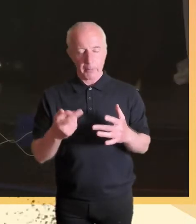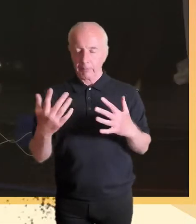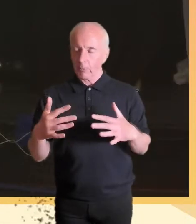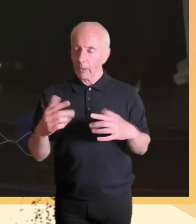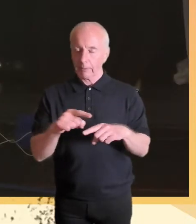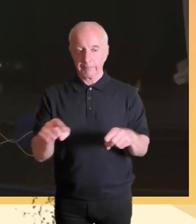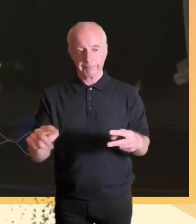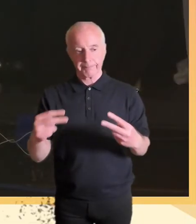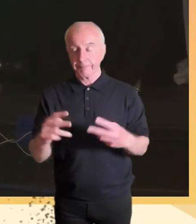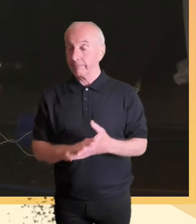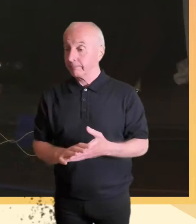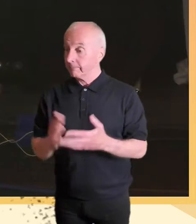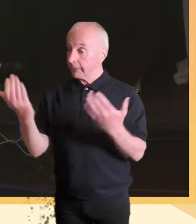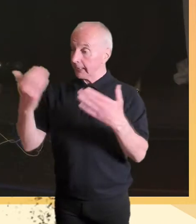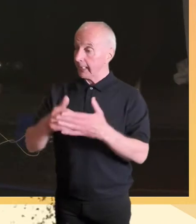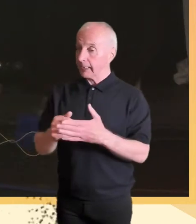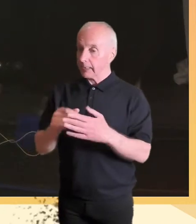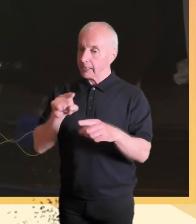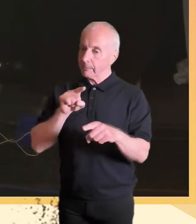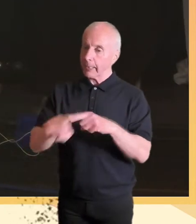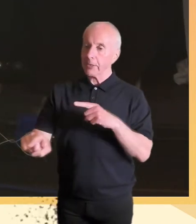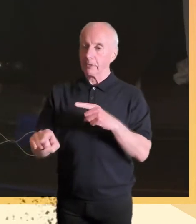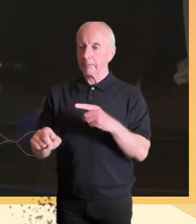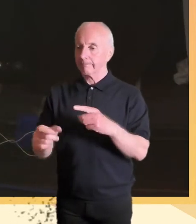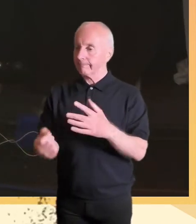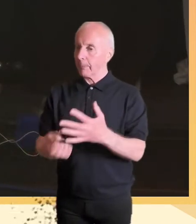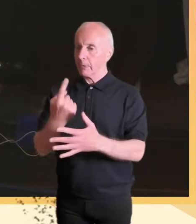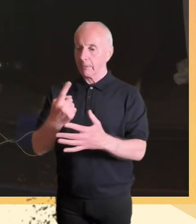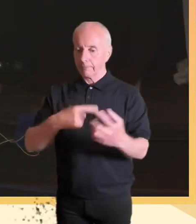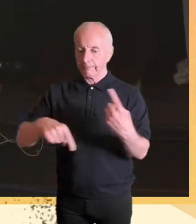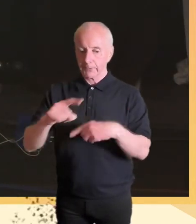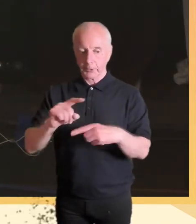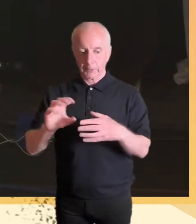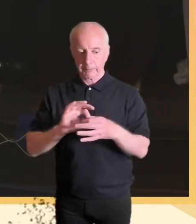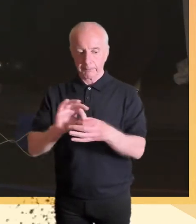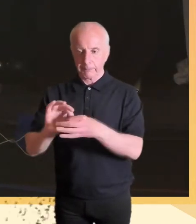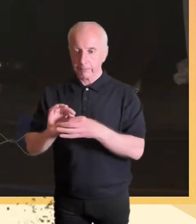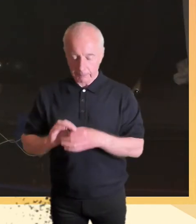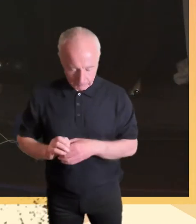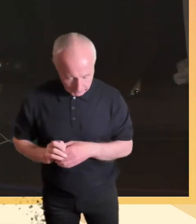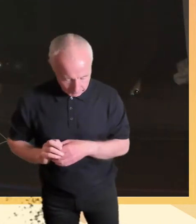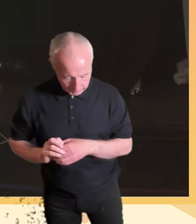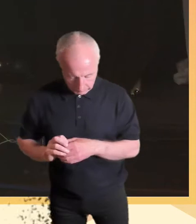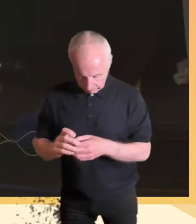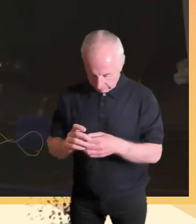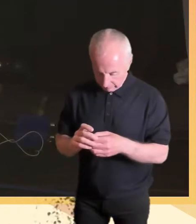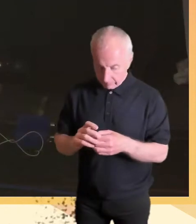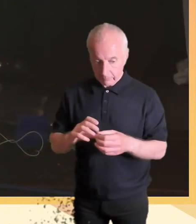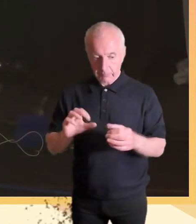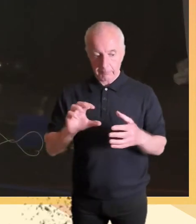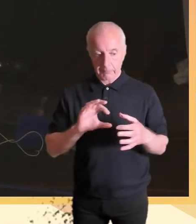Tonight is a special opportunity for us to gather together to recognise and bless those who are being